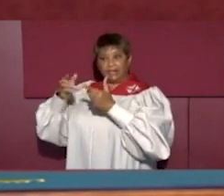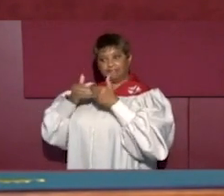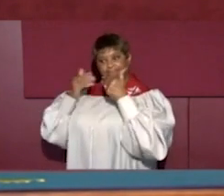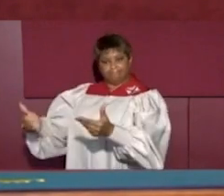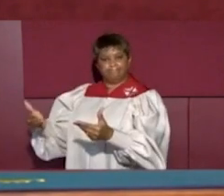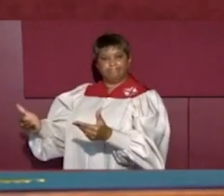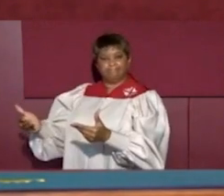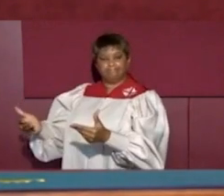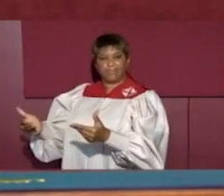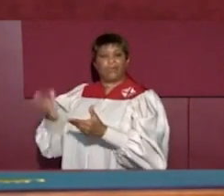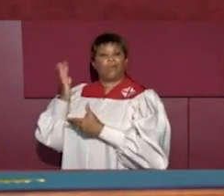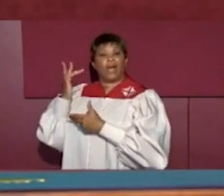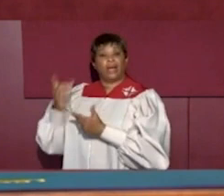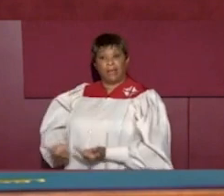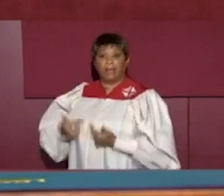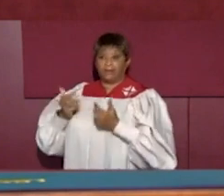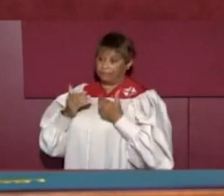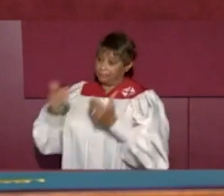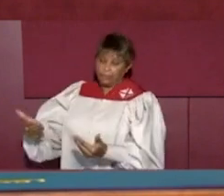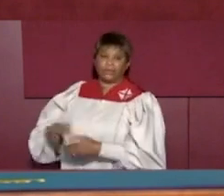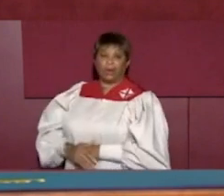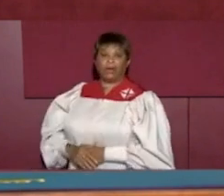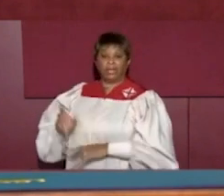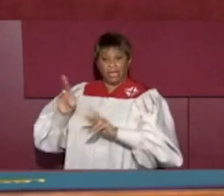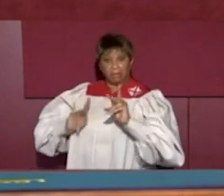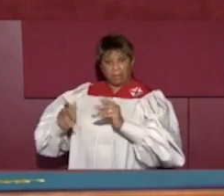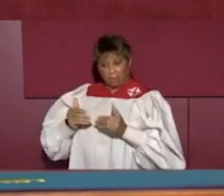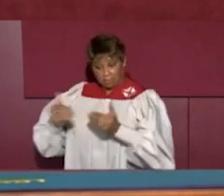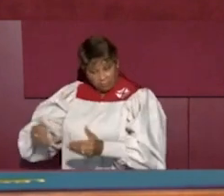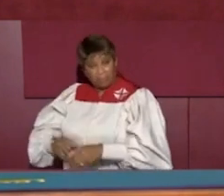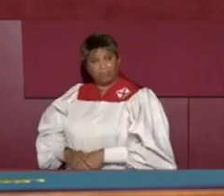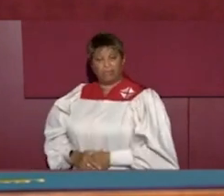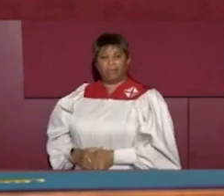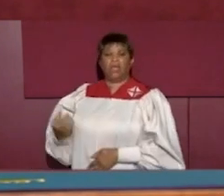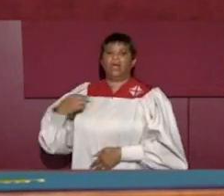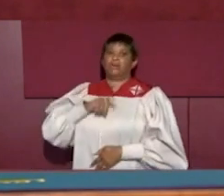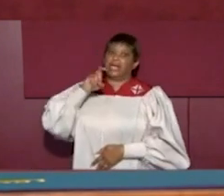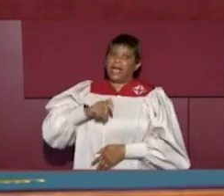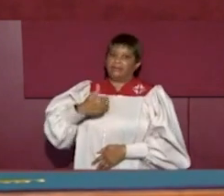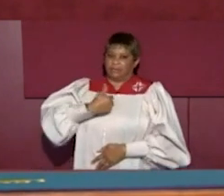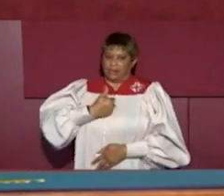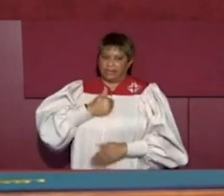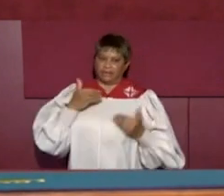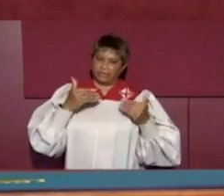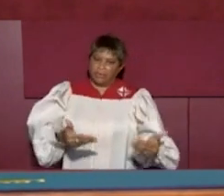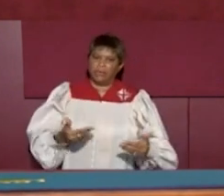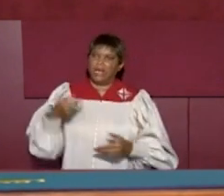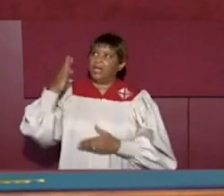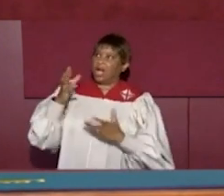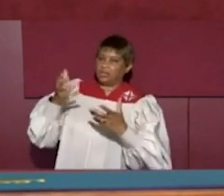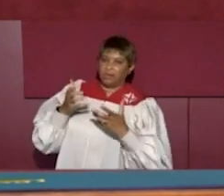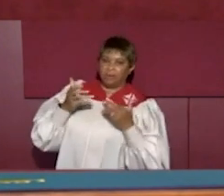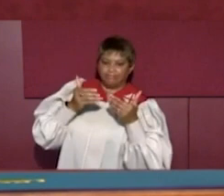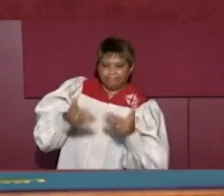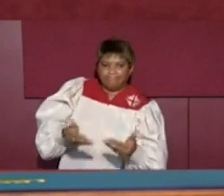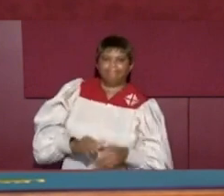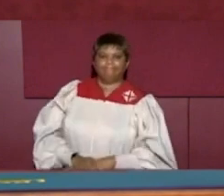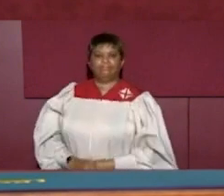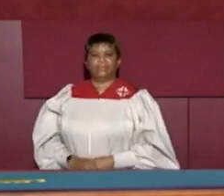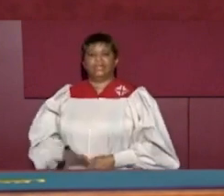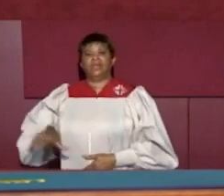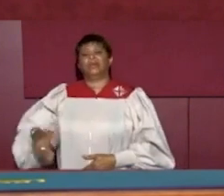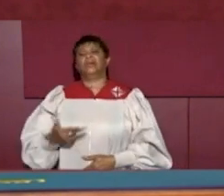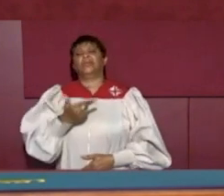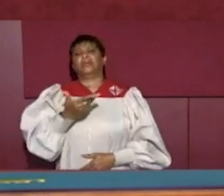Amen? Because life moves on, and people move on, and we have to move on, and the will of God moves forward. So there are